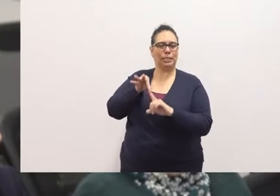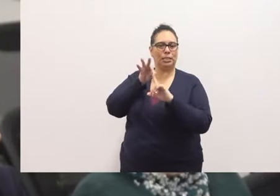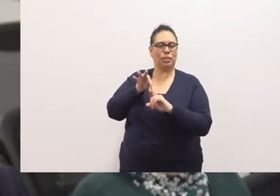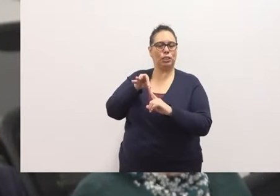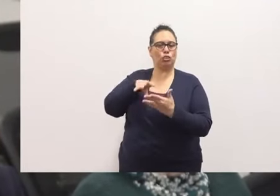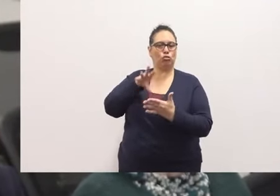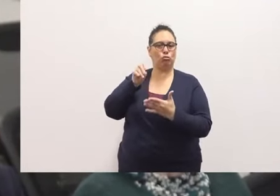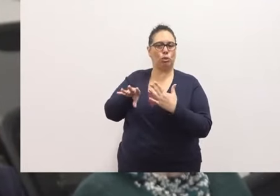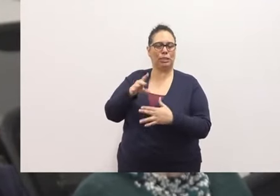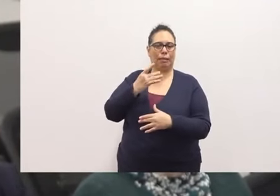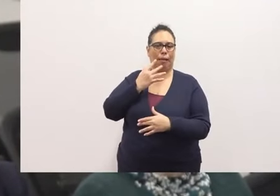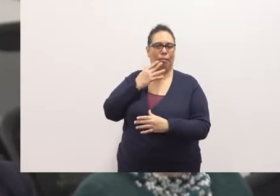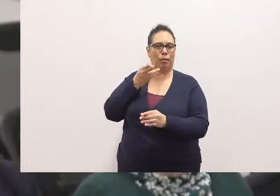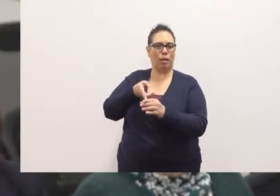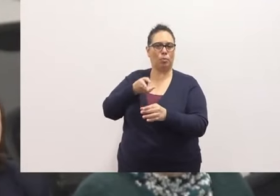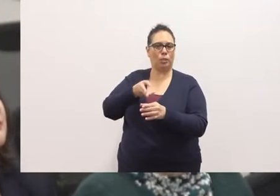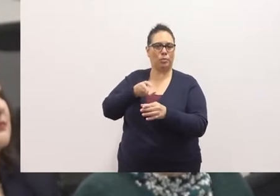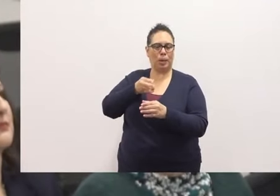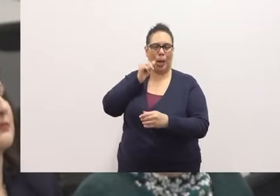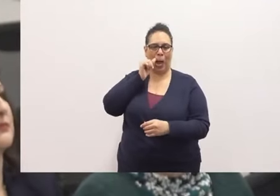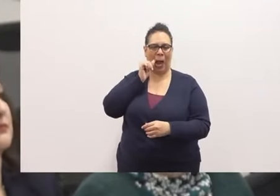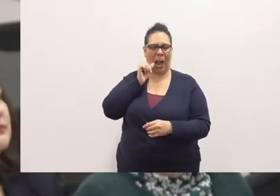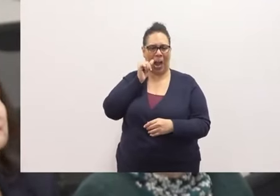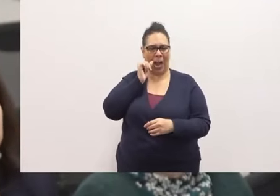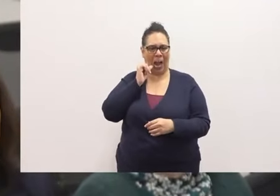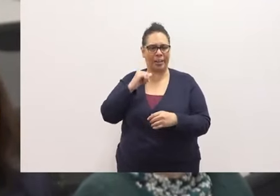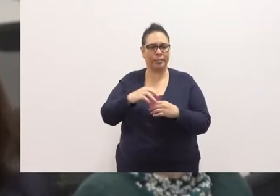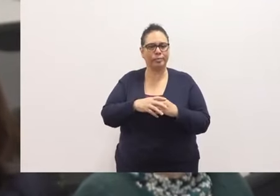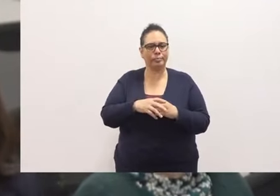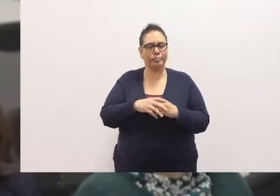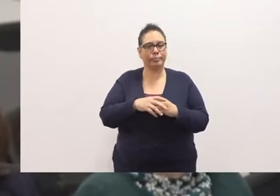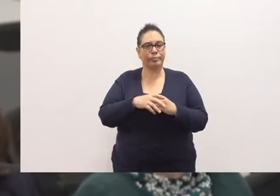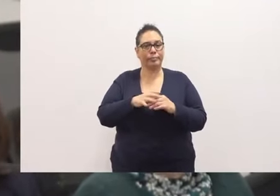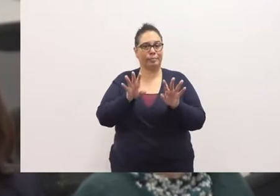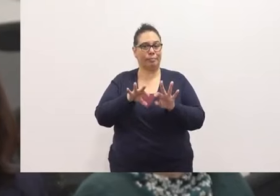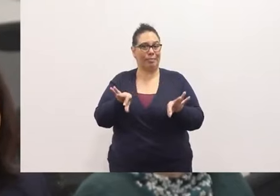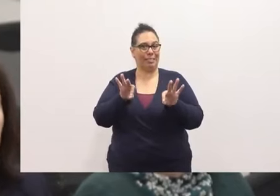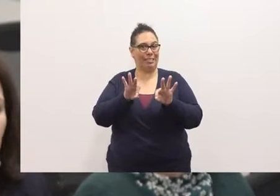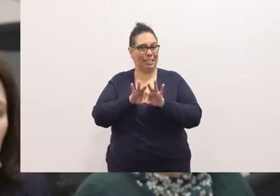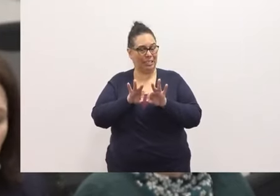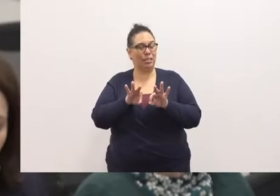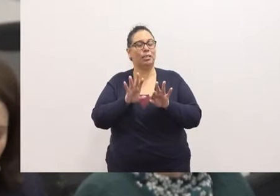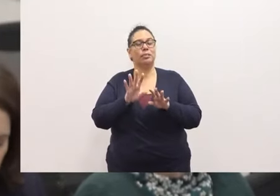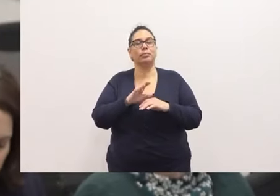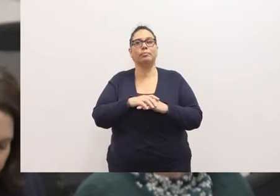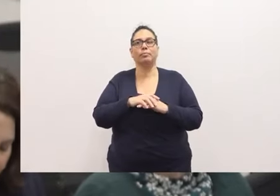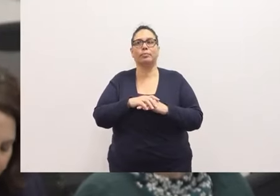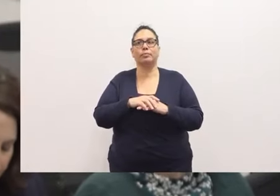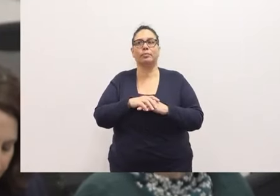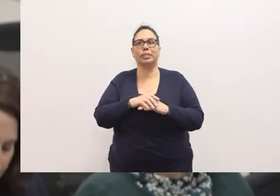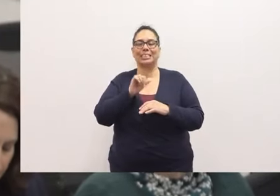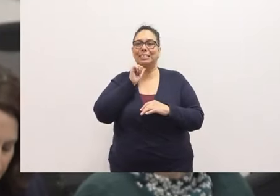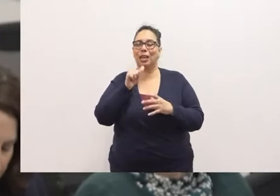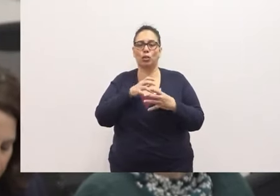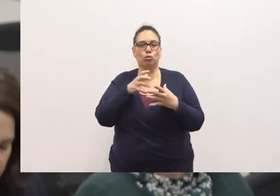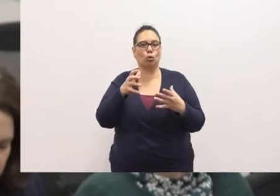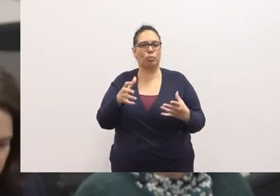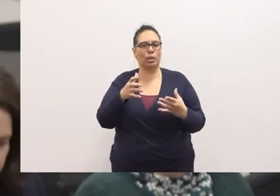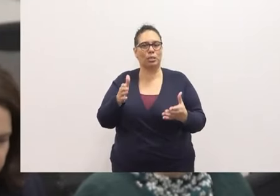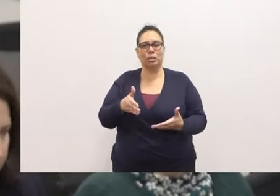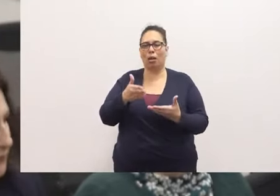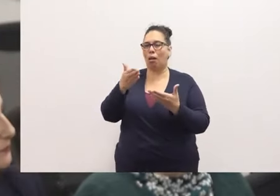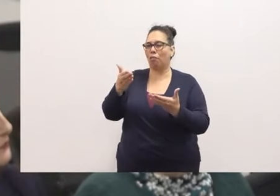of color that participate in these courses. And the key findings really center around, it's not so much the offering